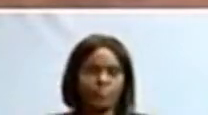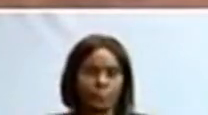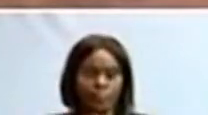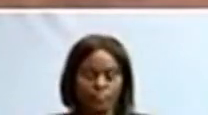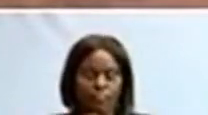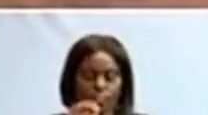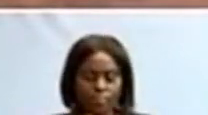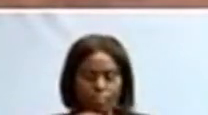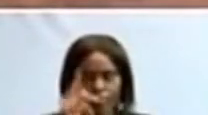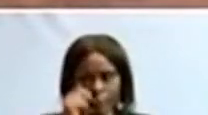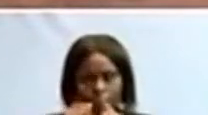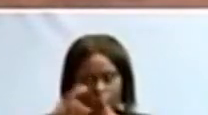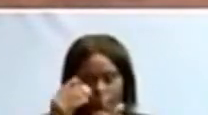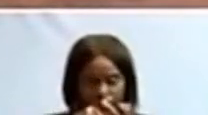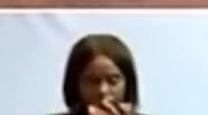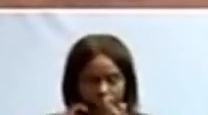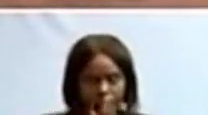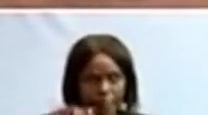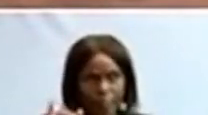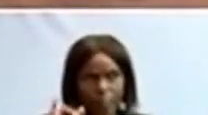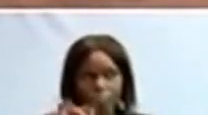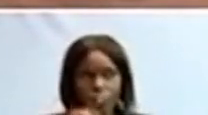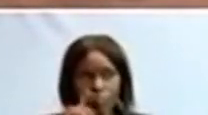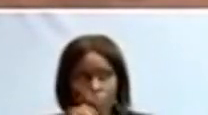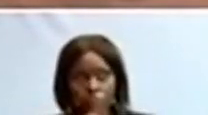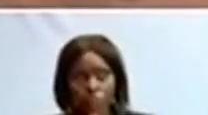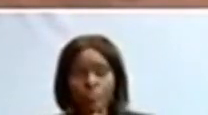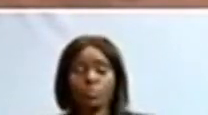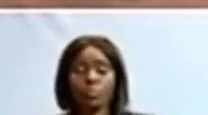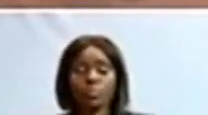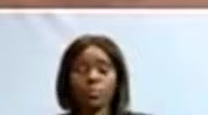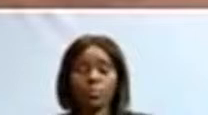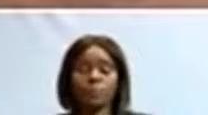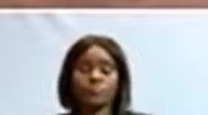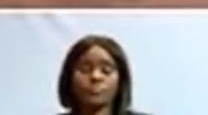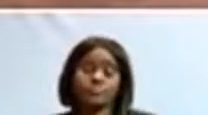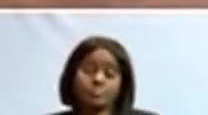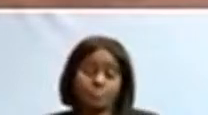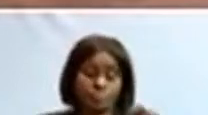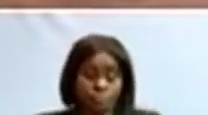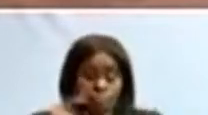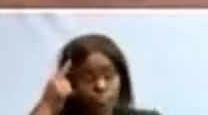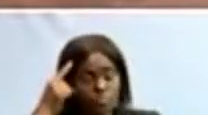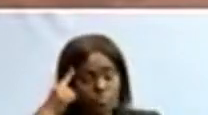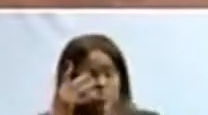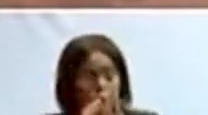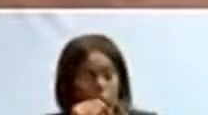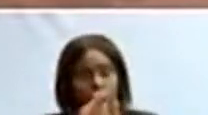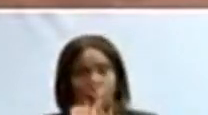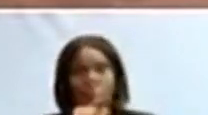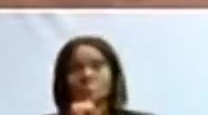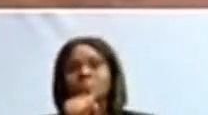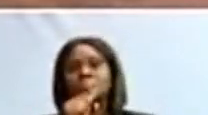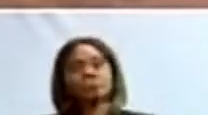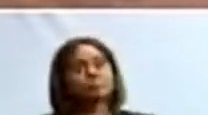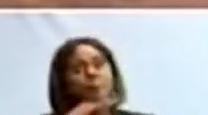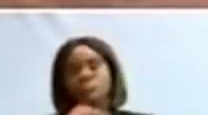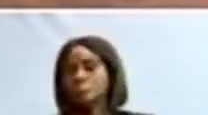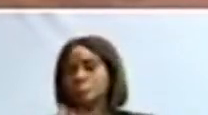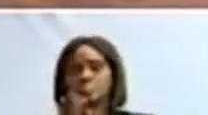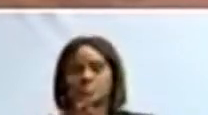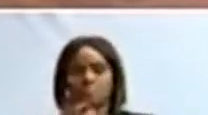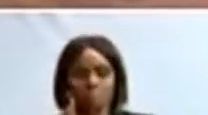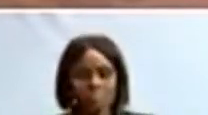operations due to the fact that the local government equalization funds was not sufficient